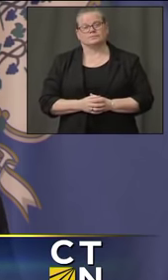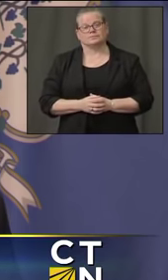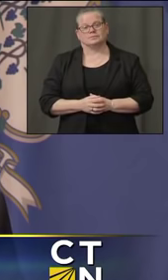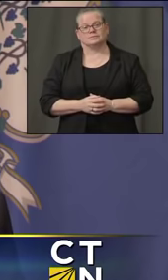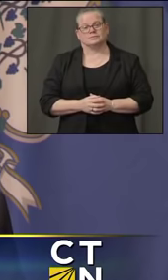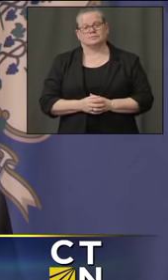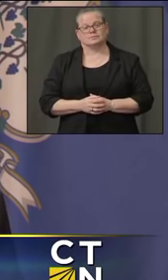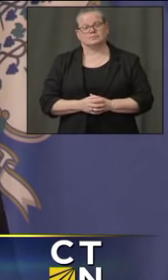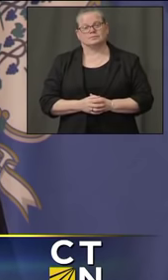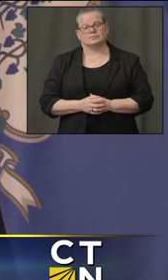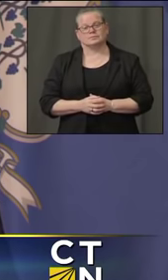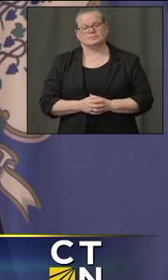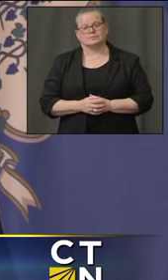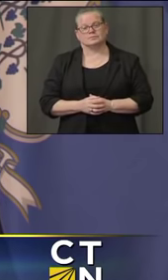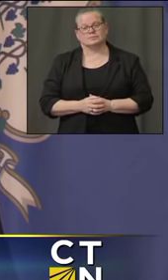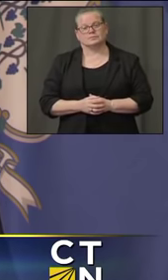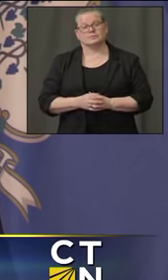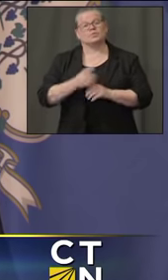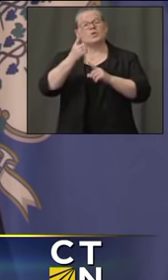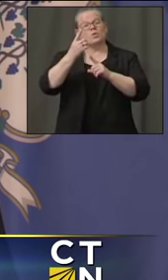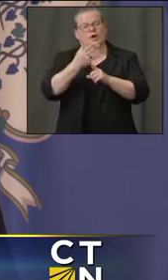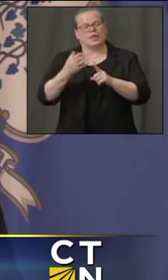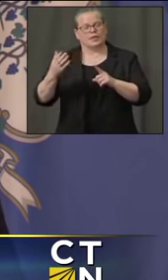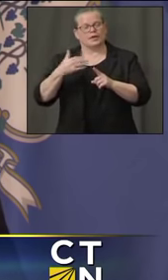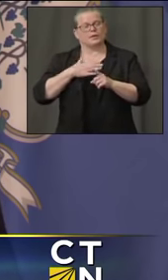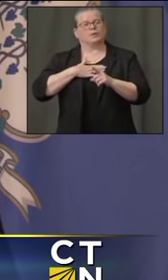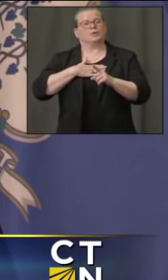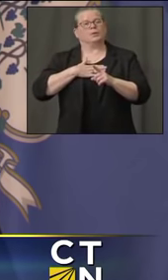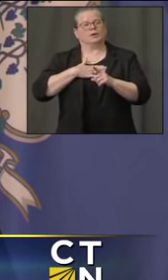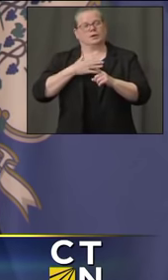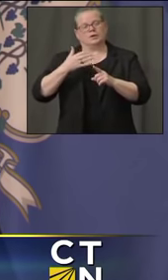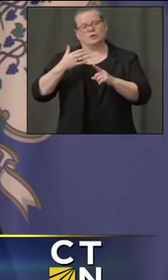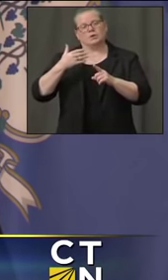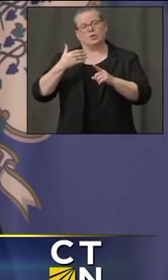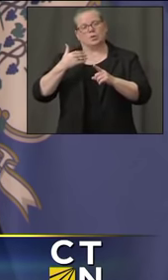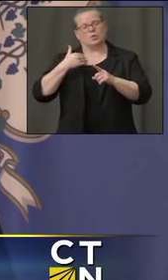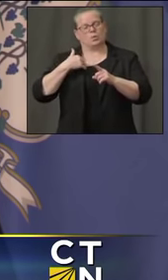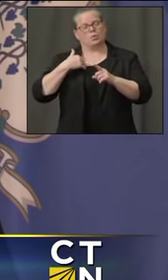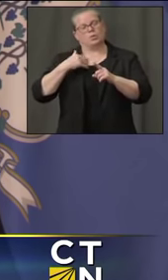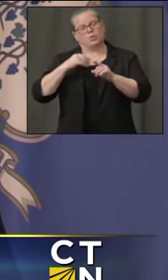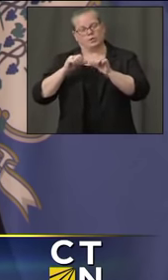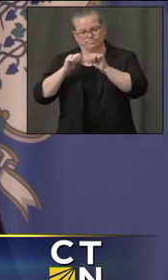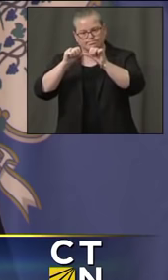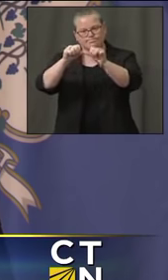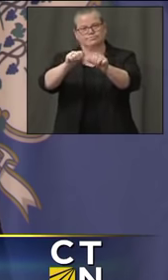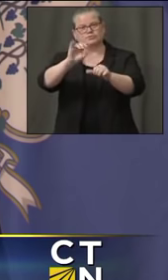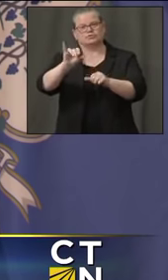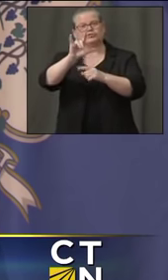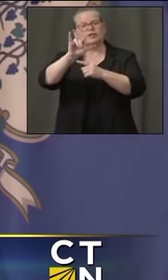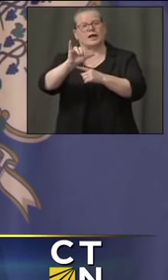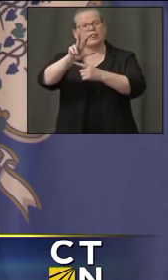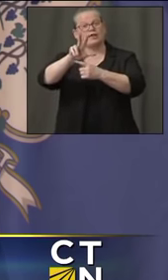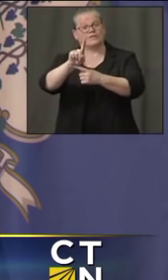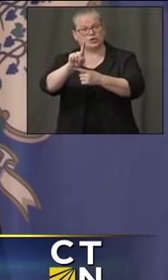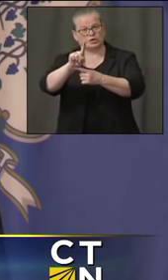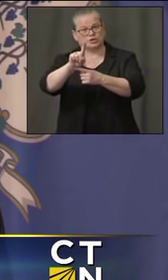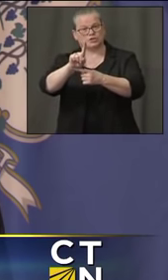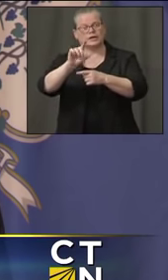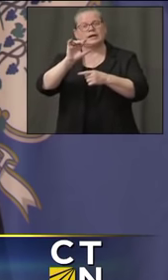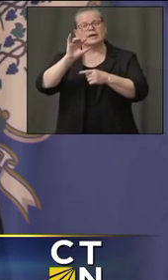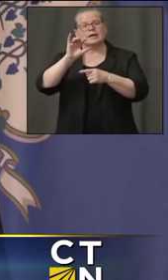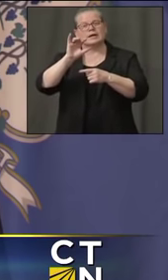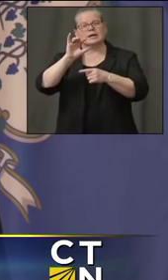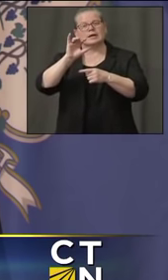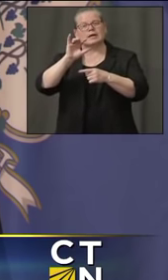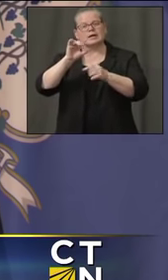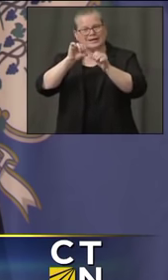we have a bridge that takes us to July 31st, and that's a date that's coming up, but also the unemployment claims disproportionately